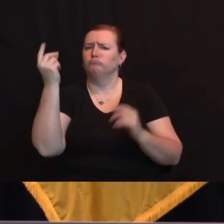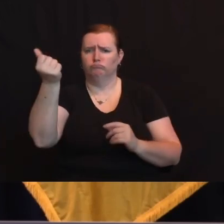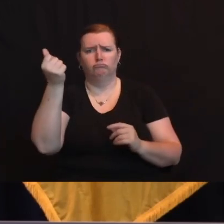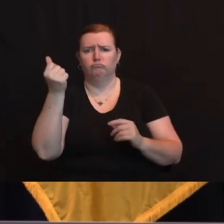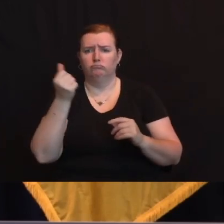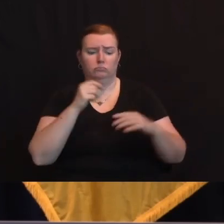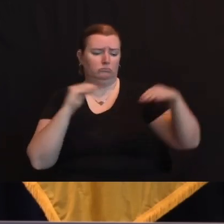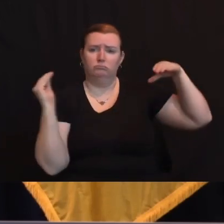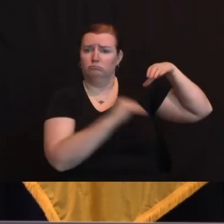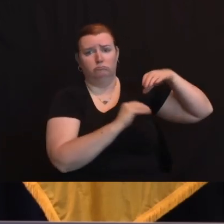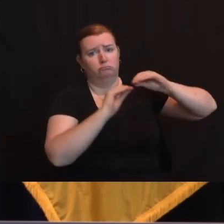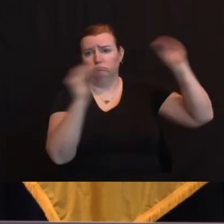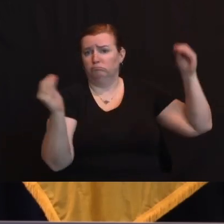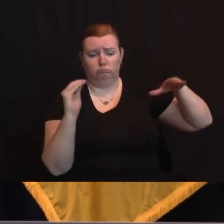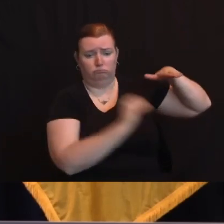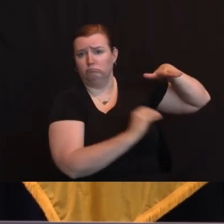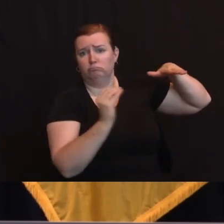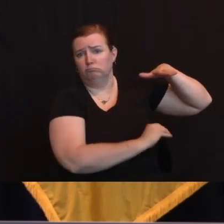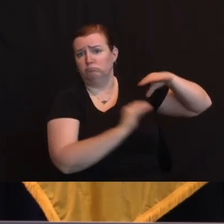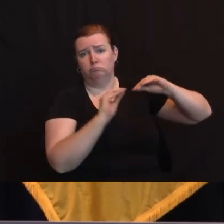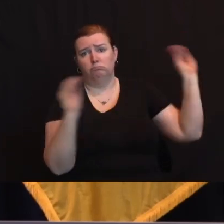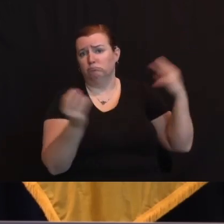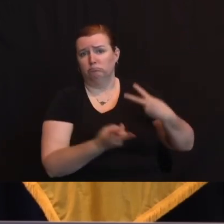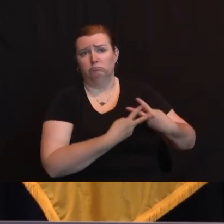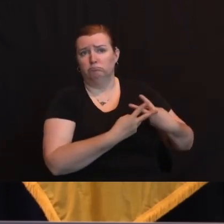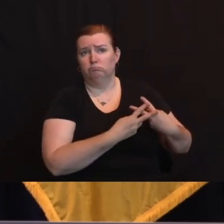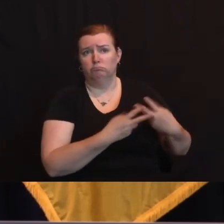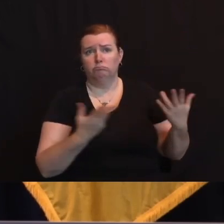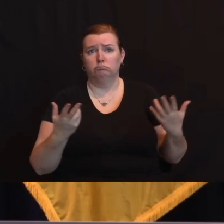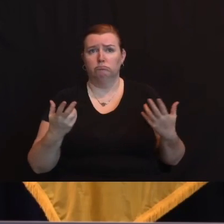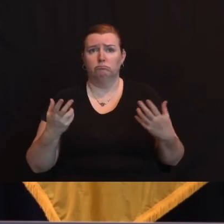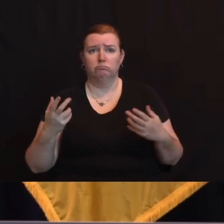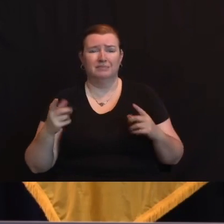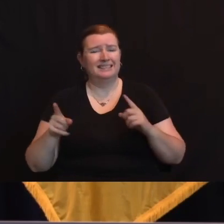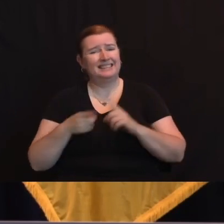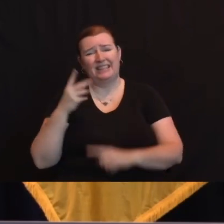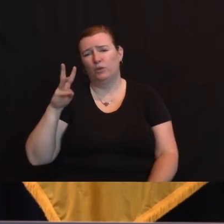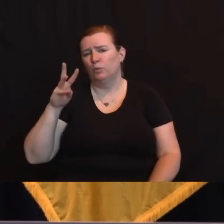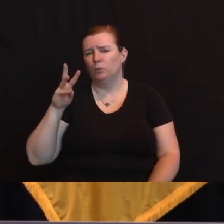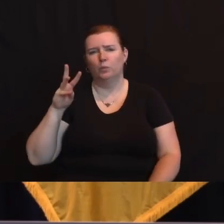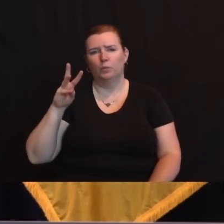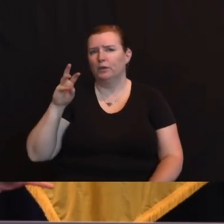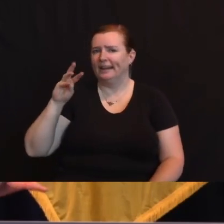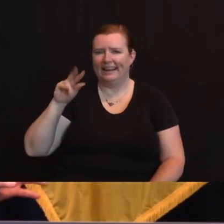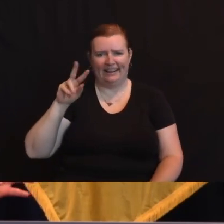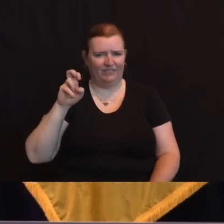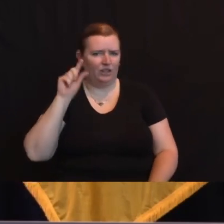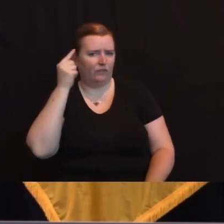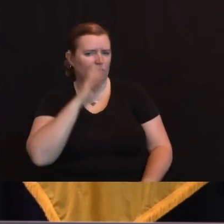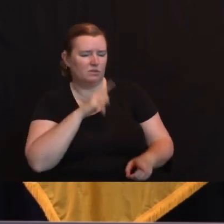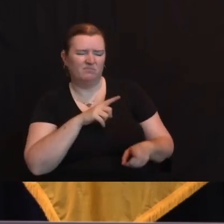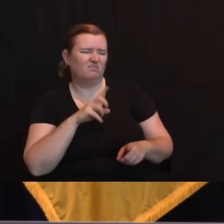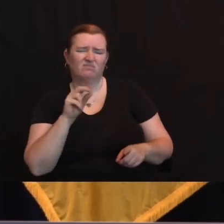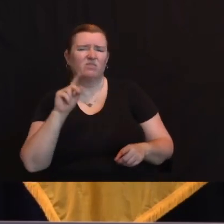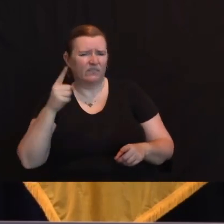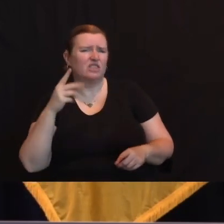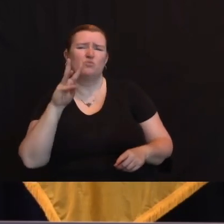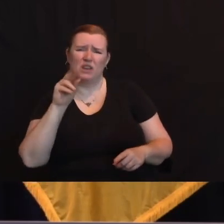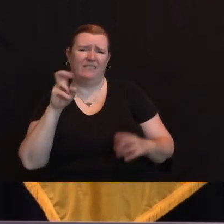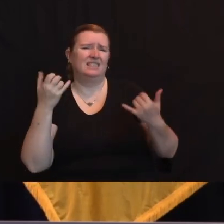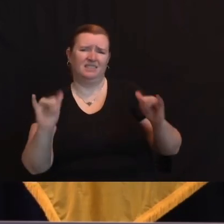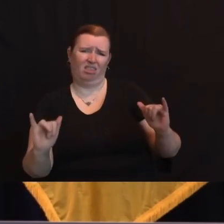that. I don't think we've ever graduated out of the first wave. And we are, I don't know whether or not since the last, I